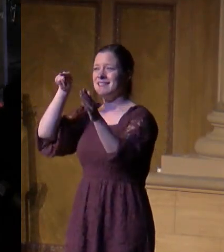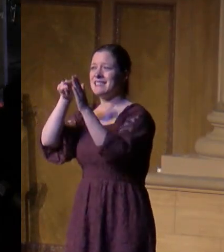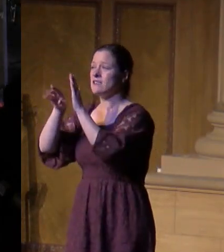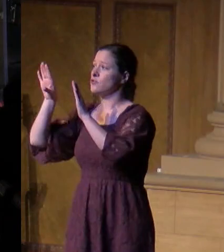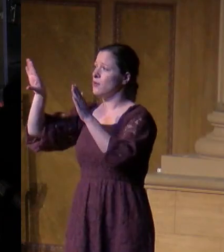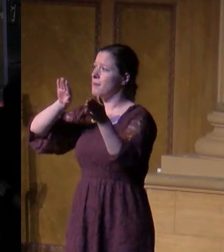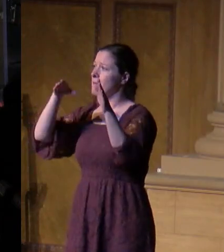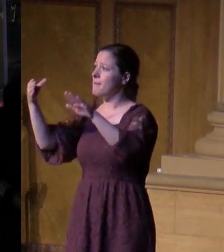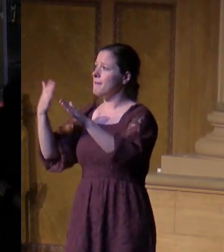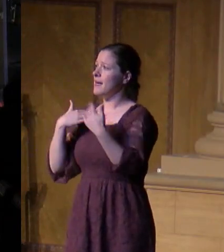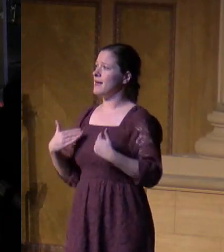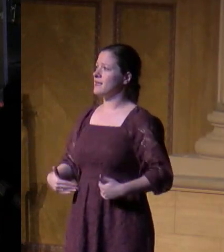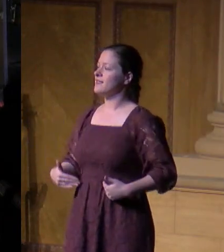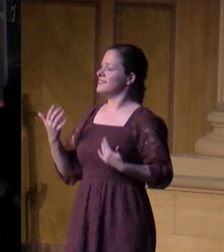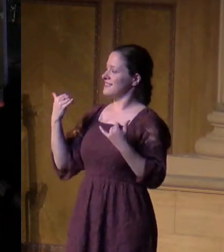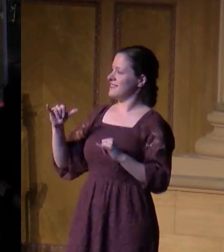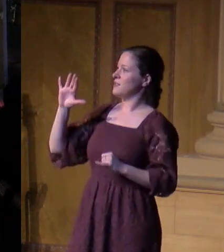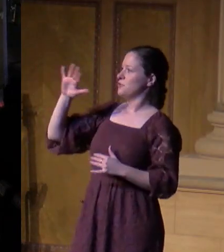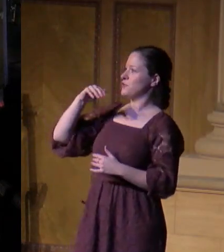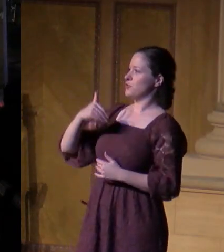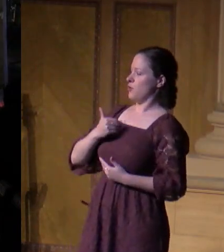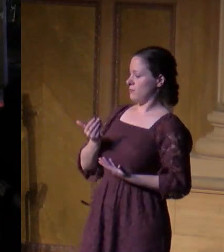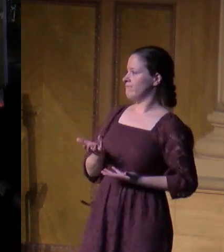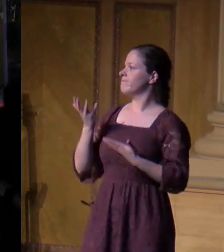you still entrusted your soul to your father's hands